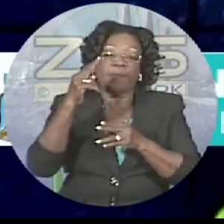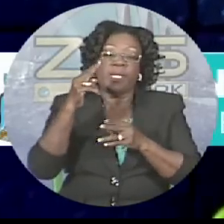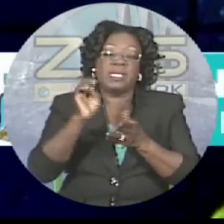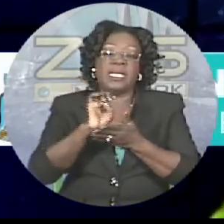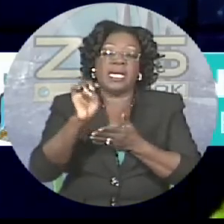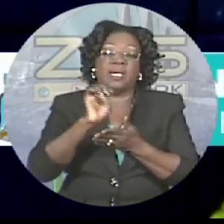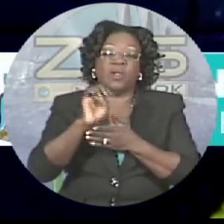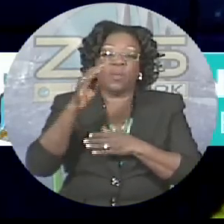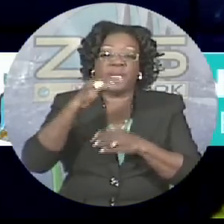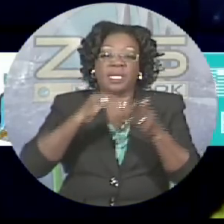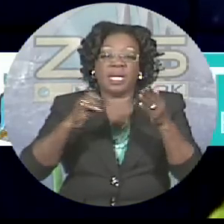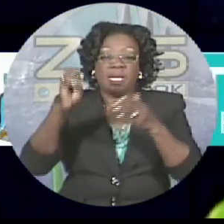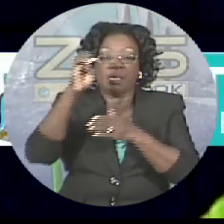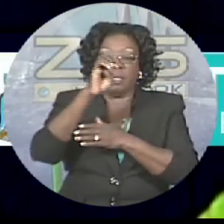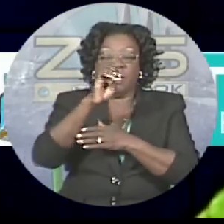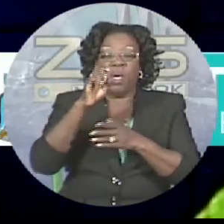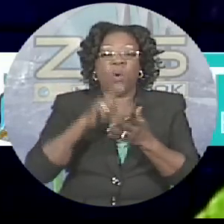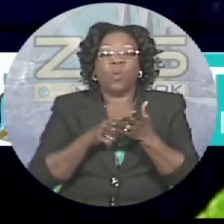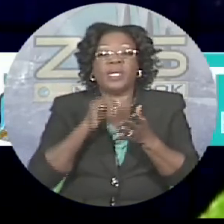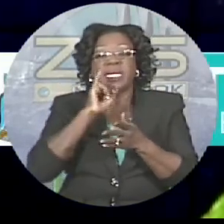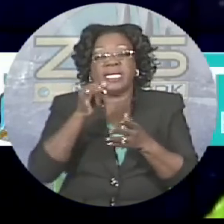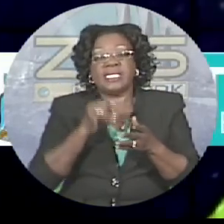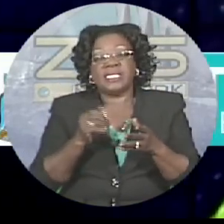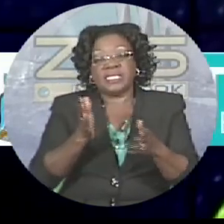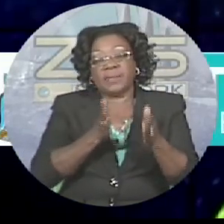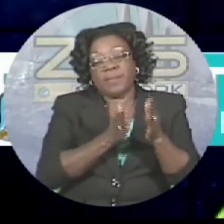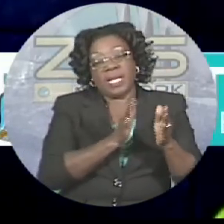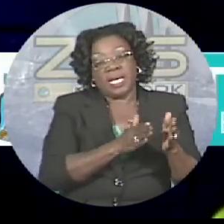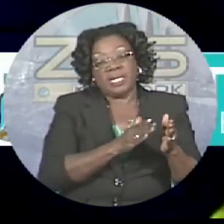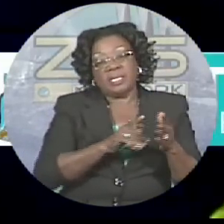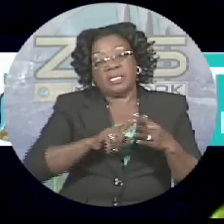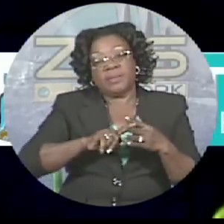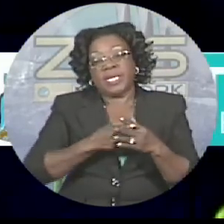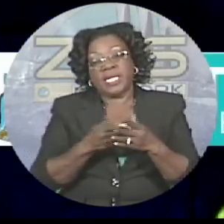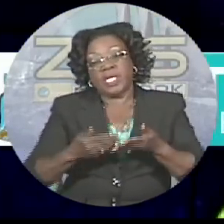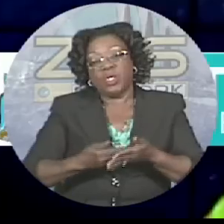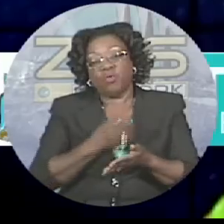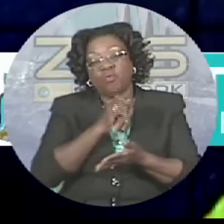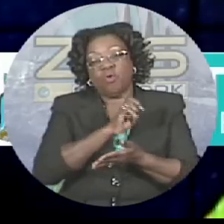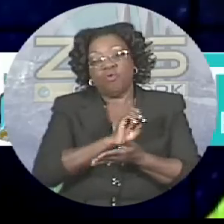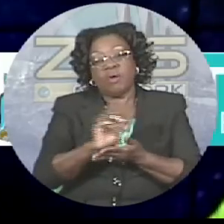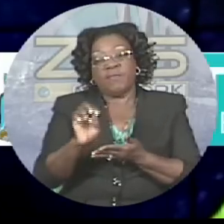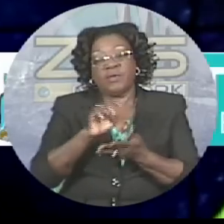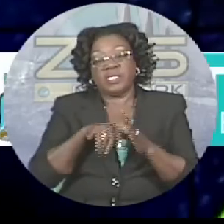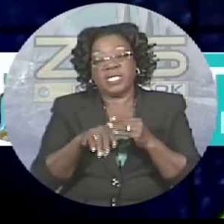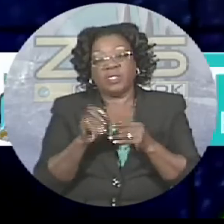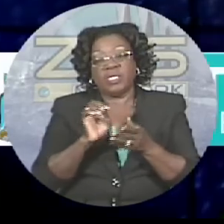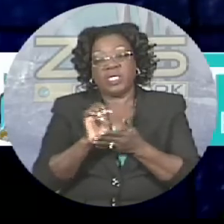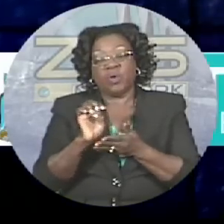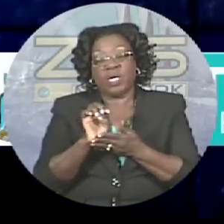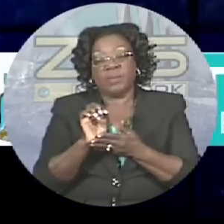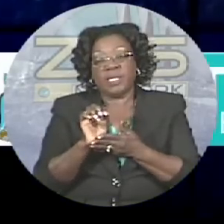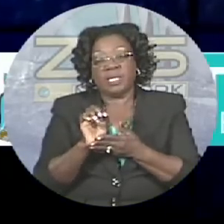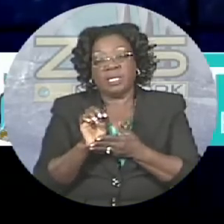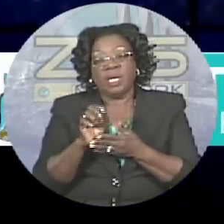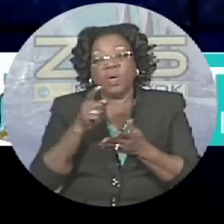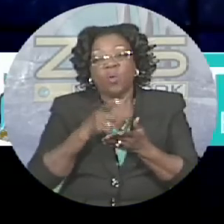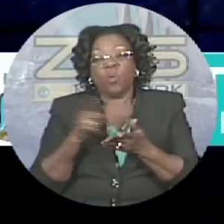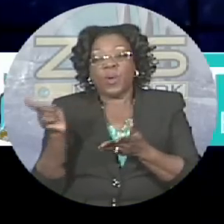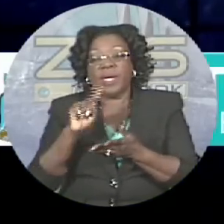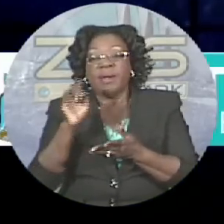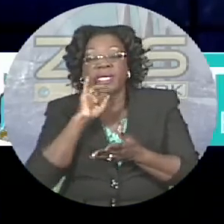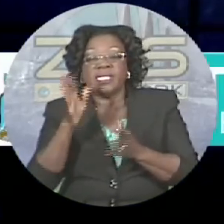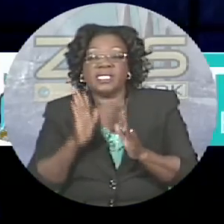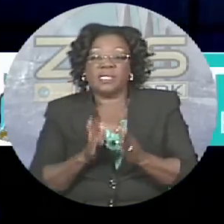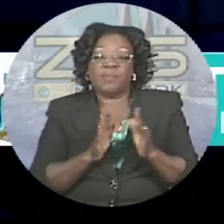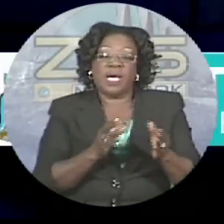economic ladder. What is the strategy for getting new revenue into the economy? Where is the plan